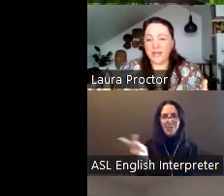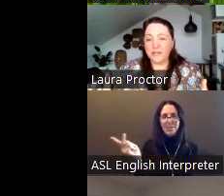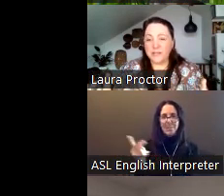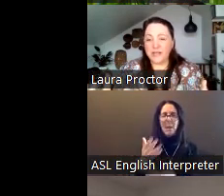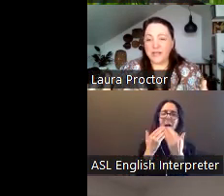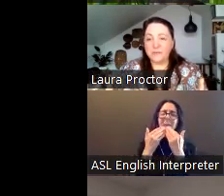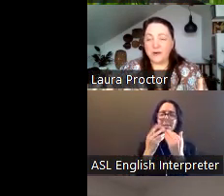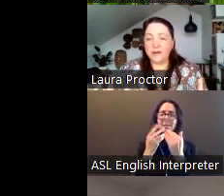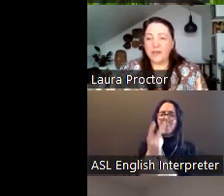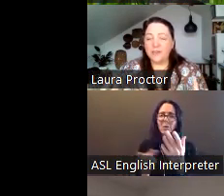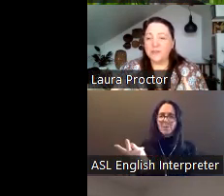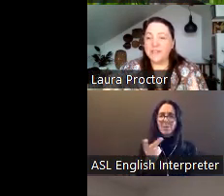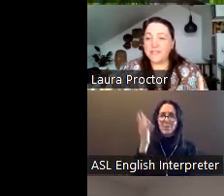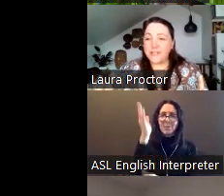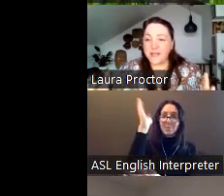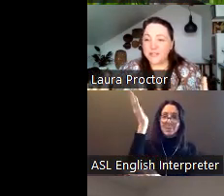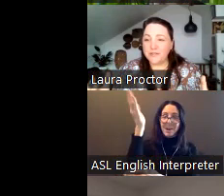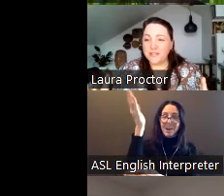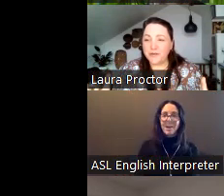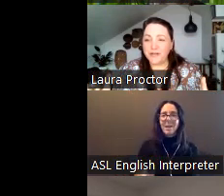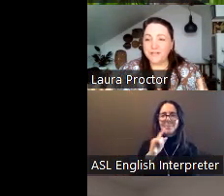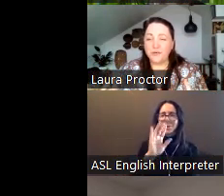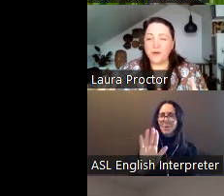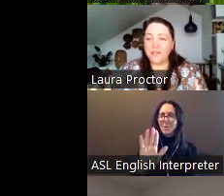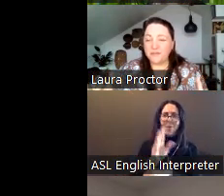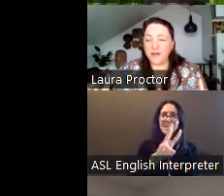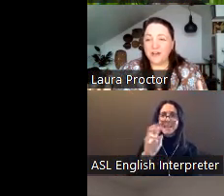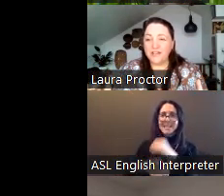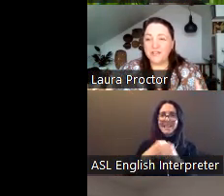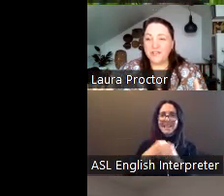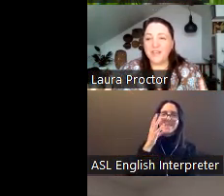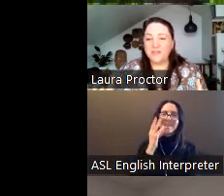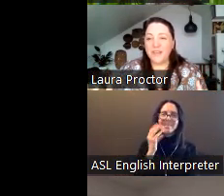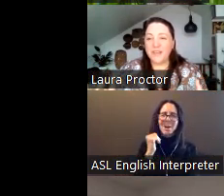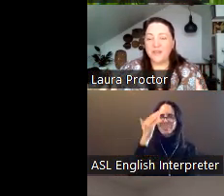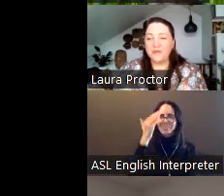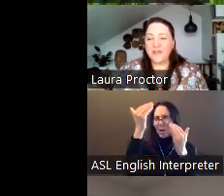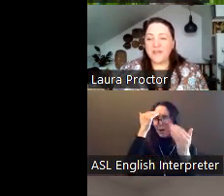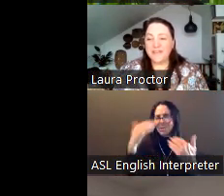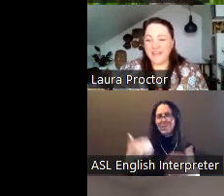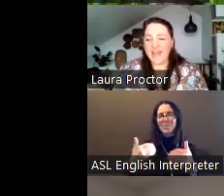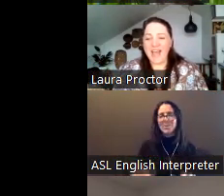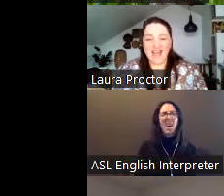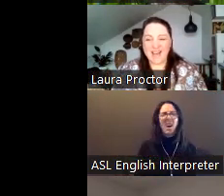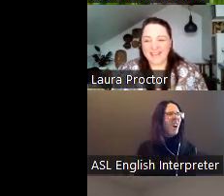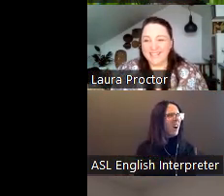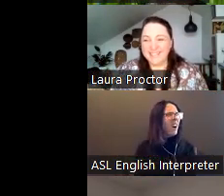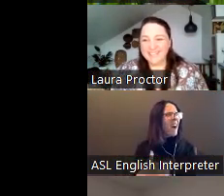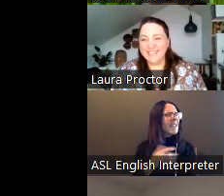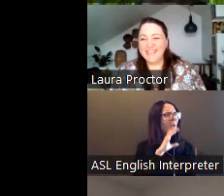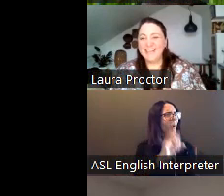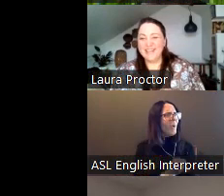thank our presenters today for their 60 years of experience, their wealth of knowledge. Thank you. Thank you. I feel old. I